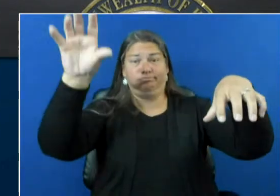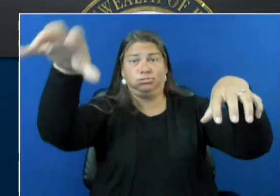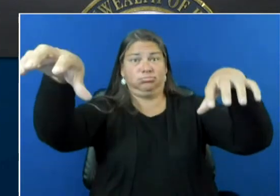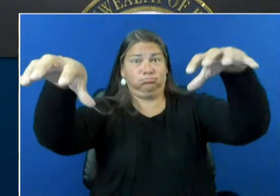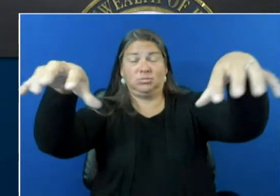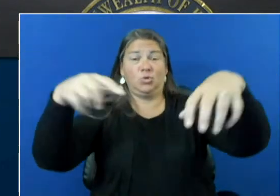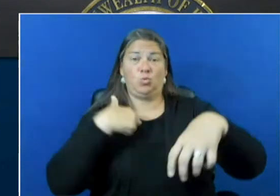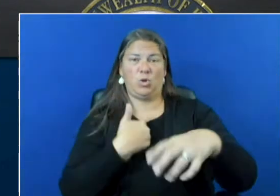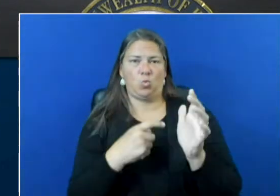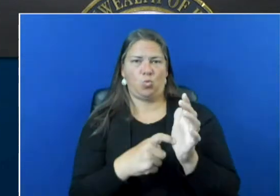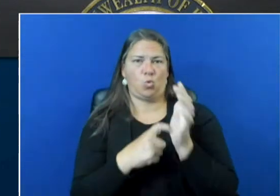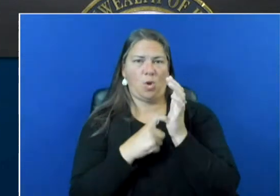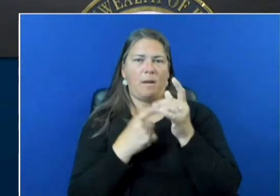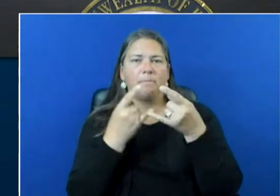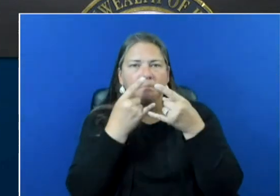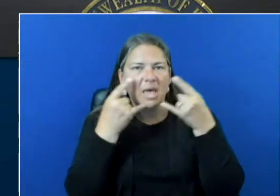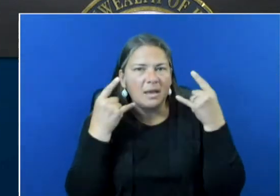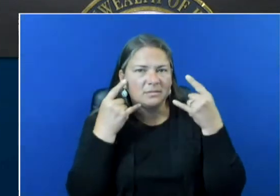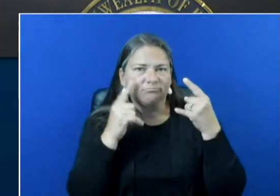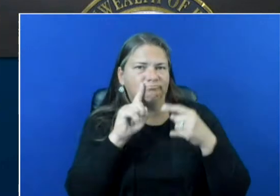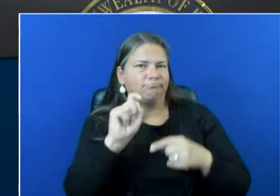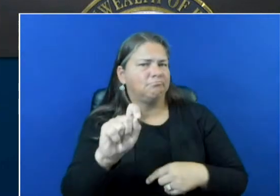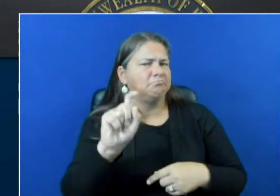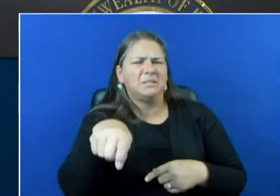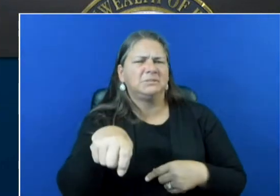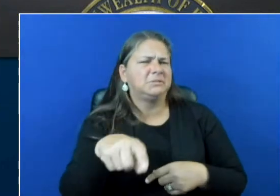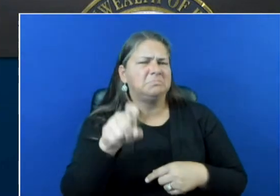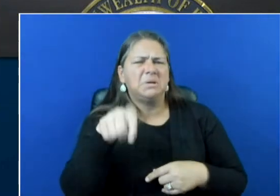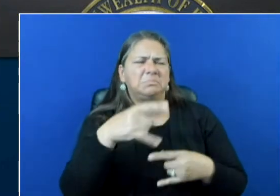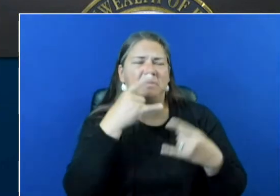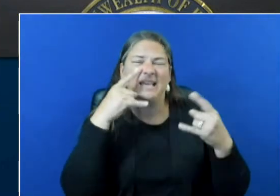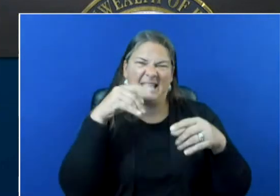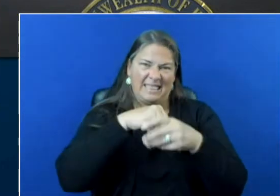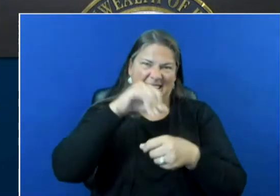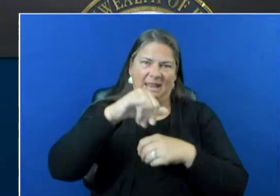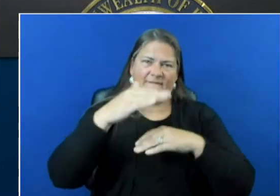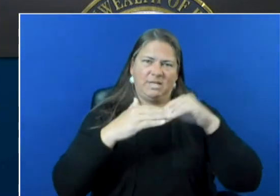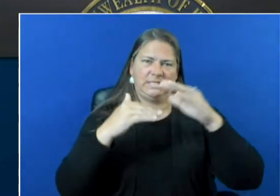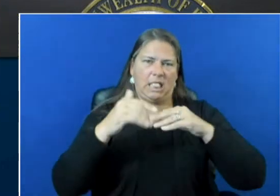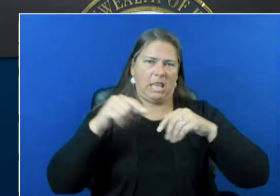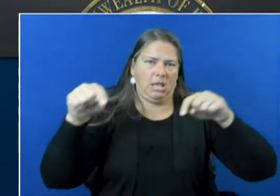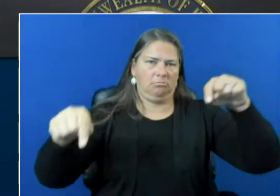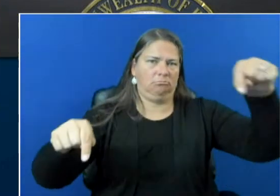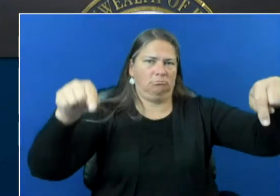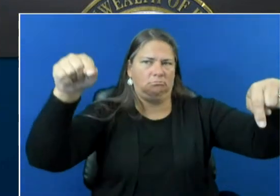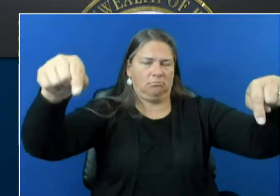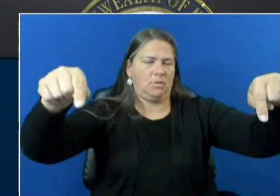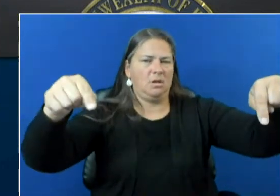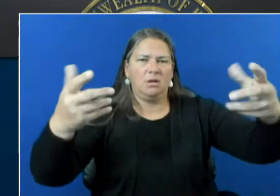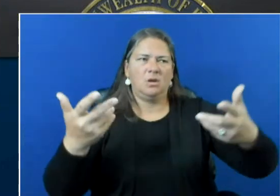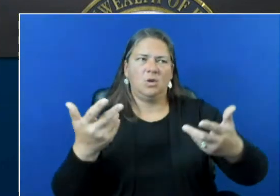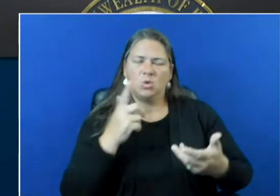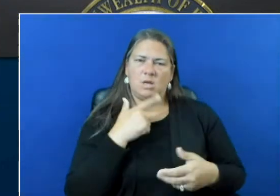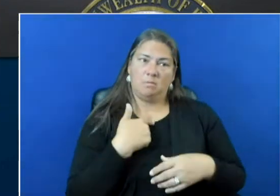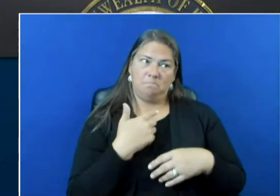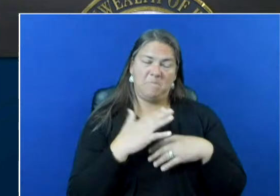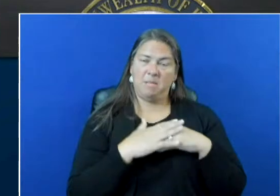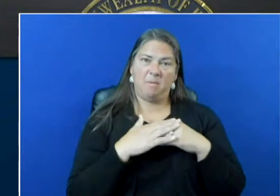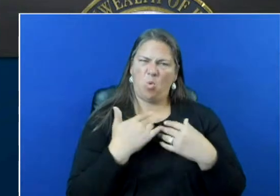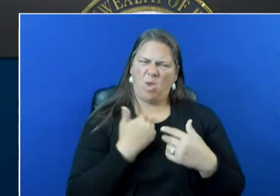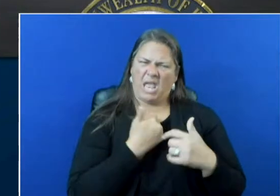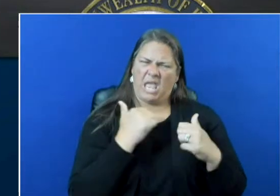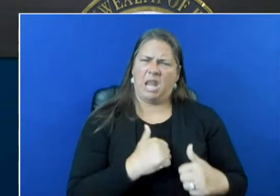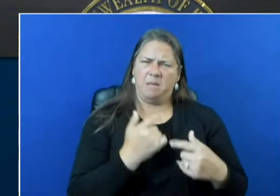that we wear masks. We have to wear masks. It's the minimal thing that we can do. So we're asking in all